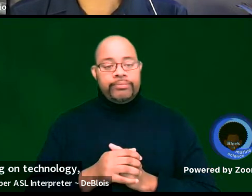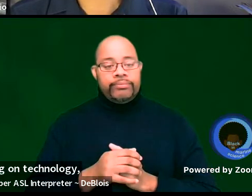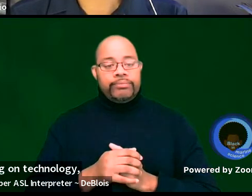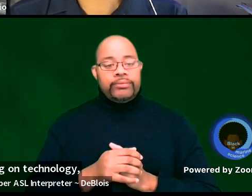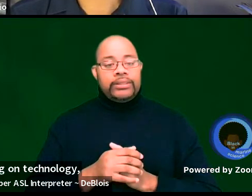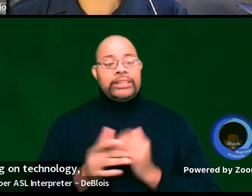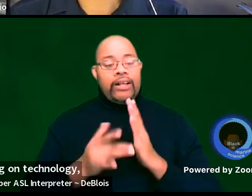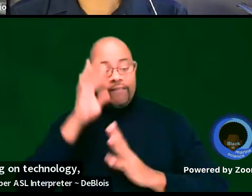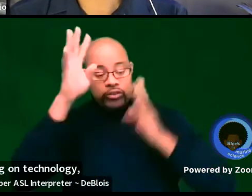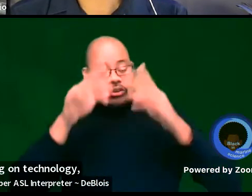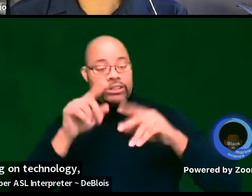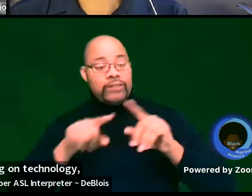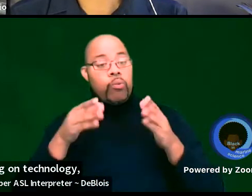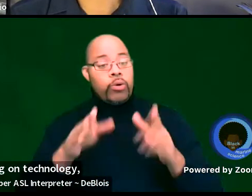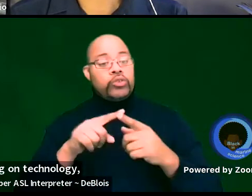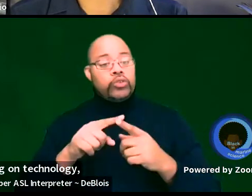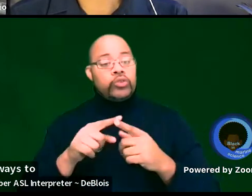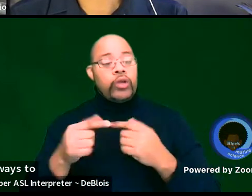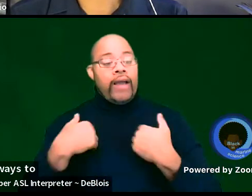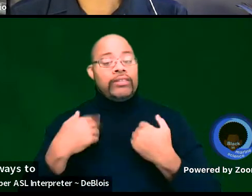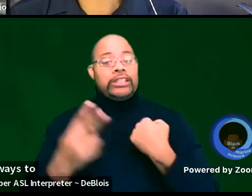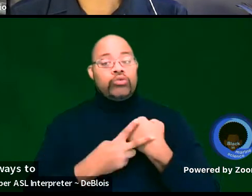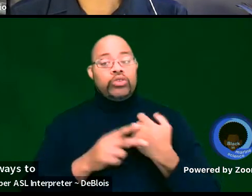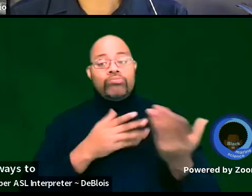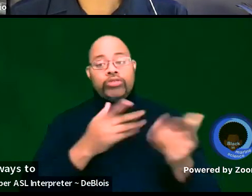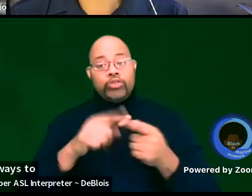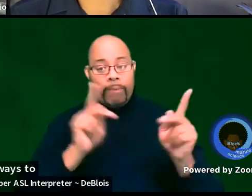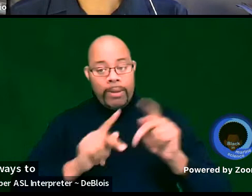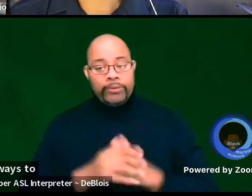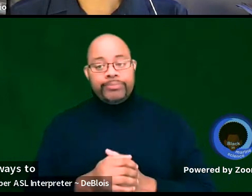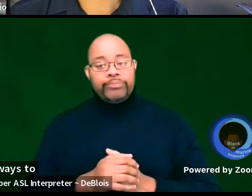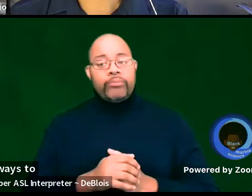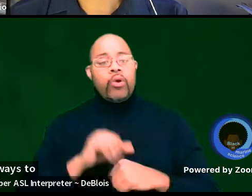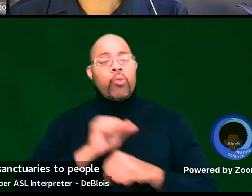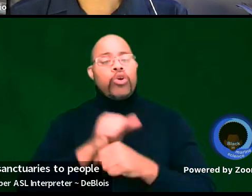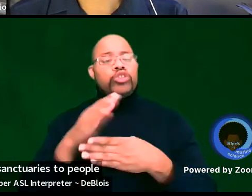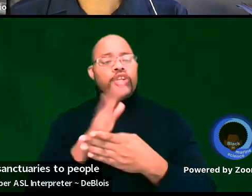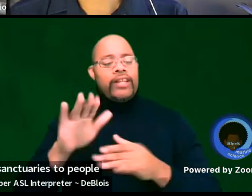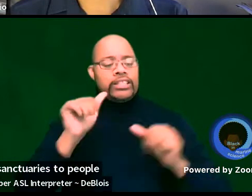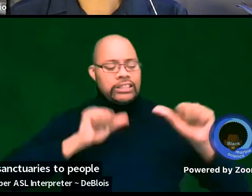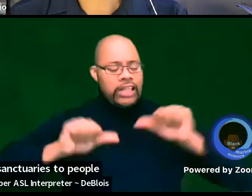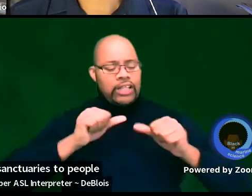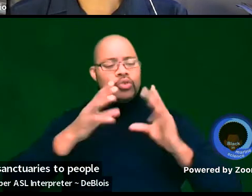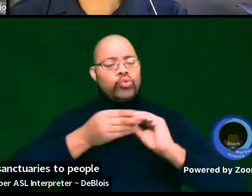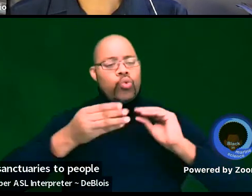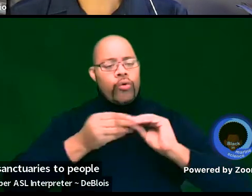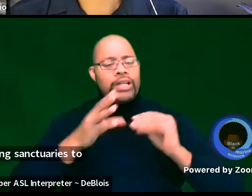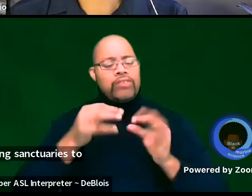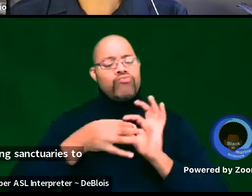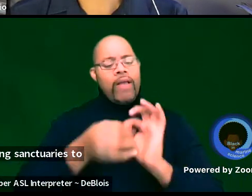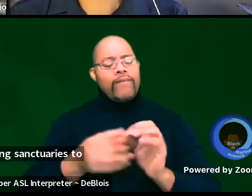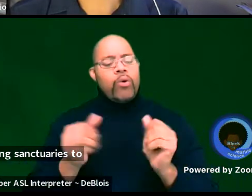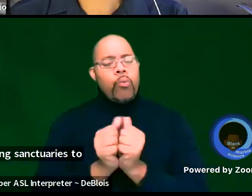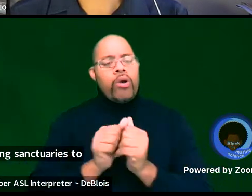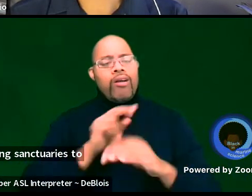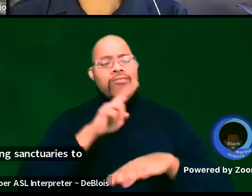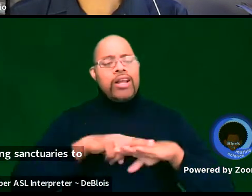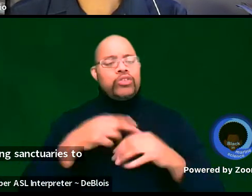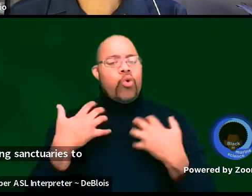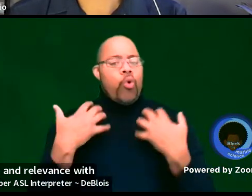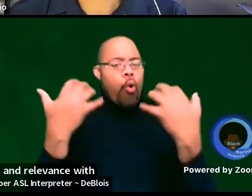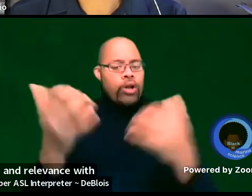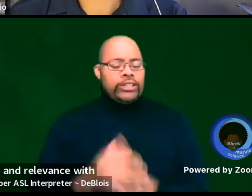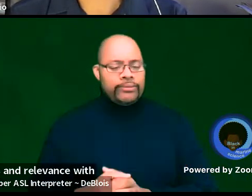technologically innovative ways to bring sanctuaries to people, he works to share their science stories and relevance with the national